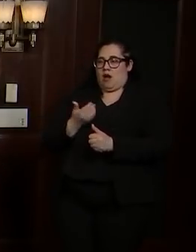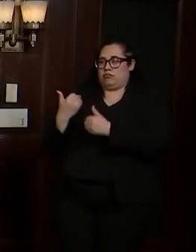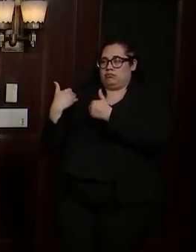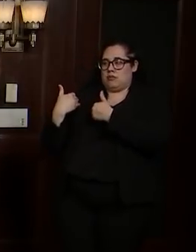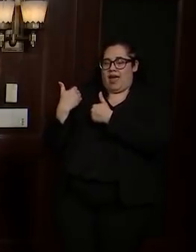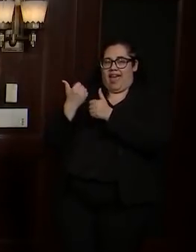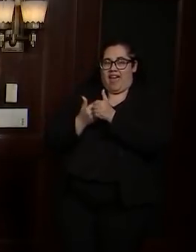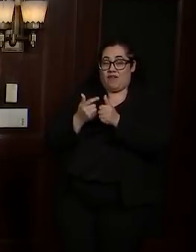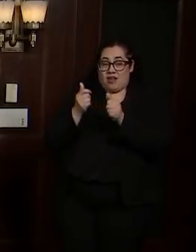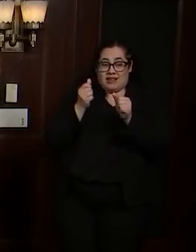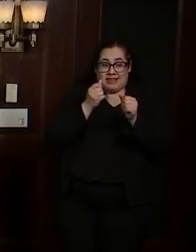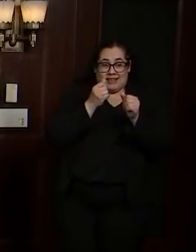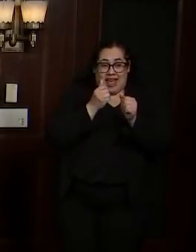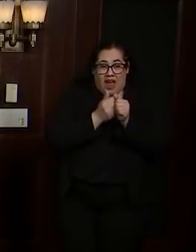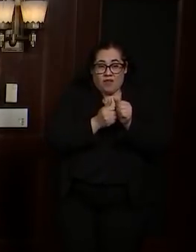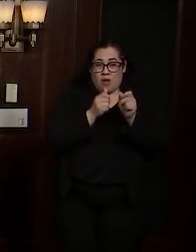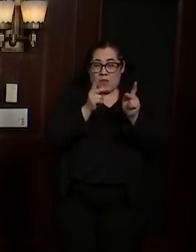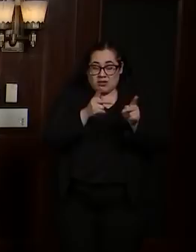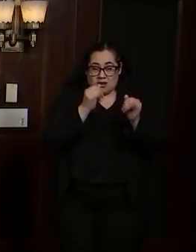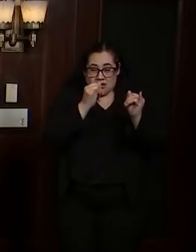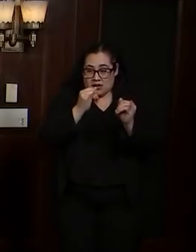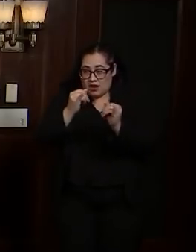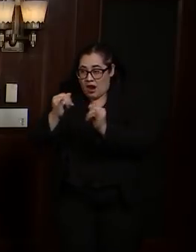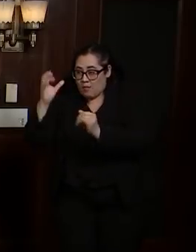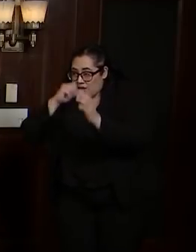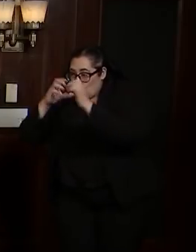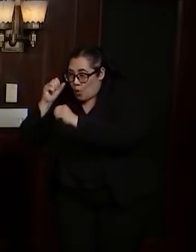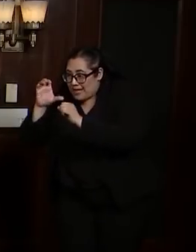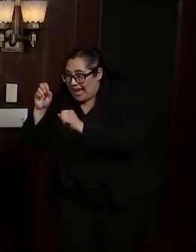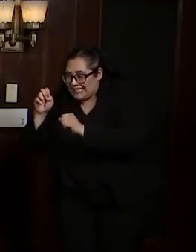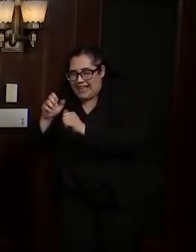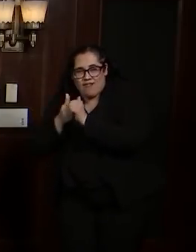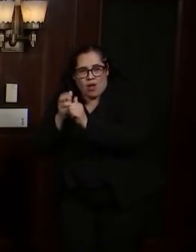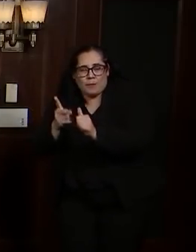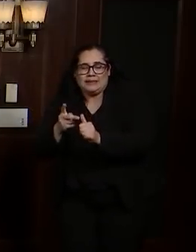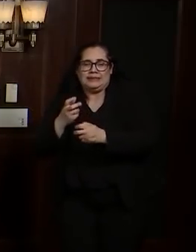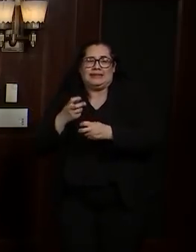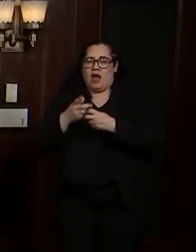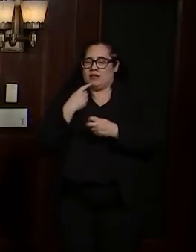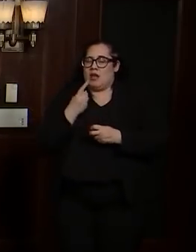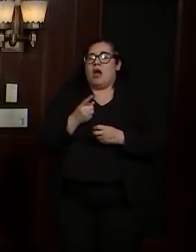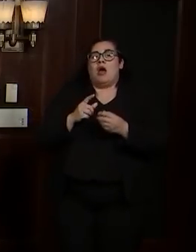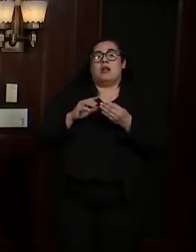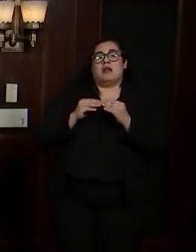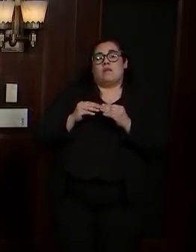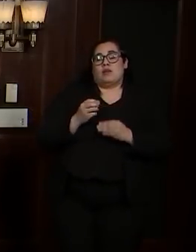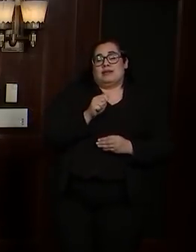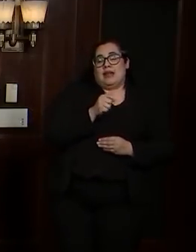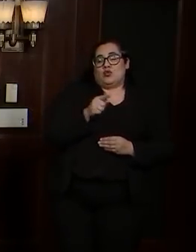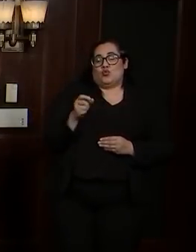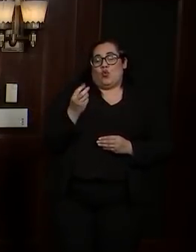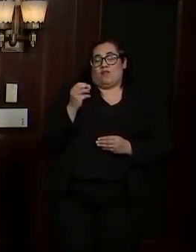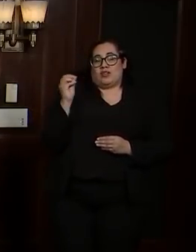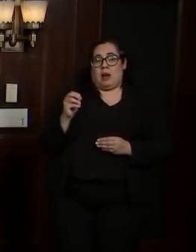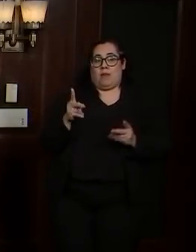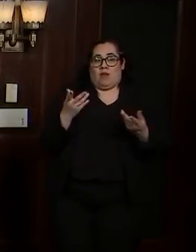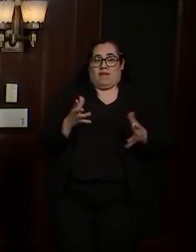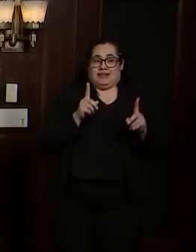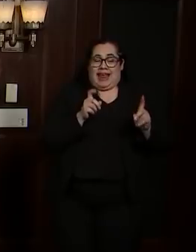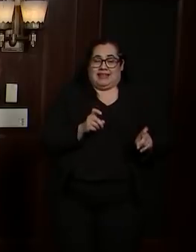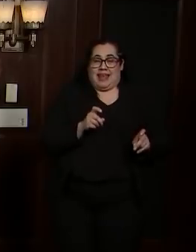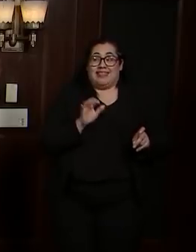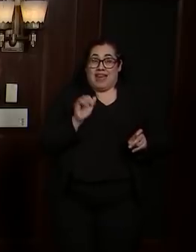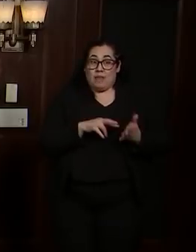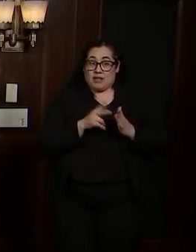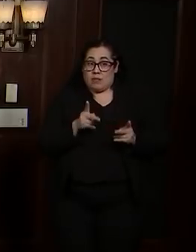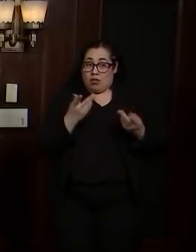single presumed case. As I noted, only 10 to 12% of folks who are tested, which as you know, those are folks